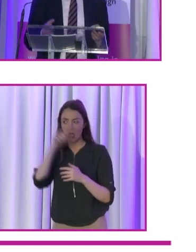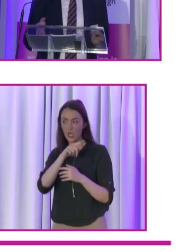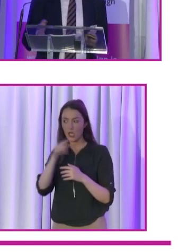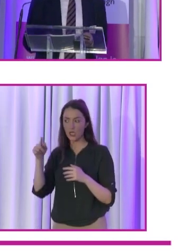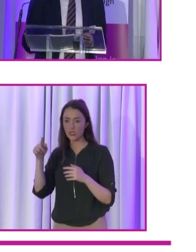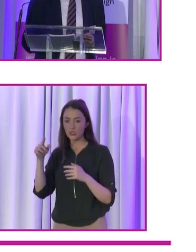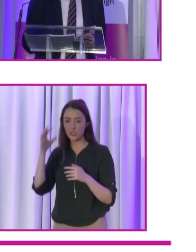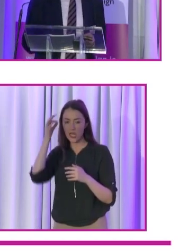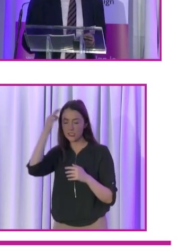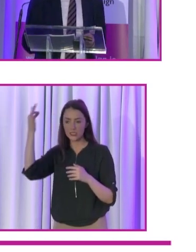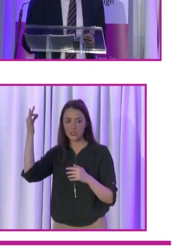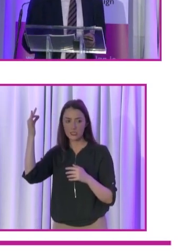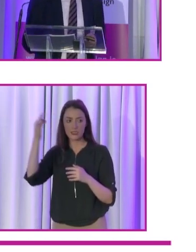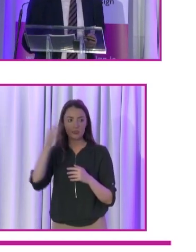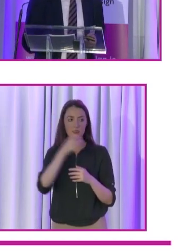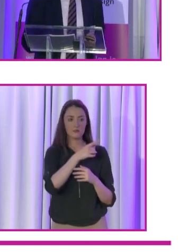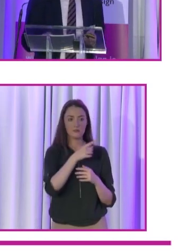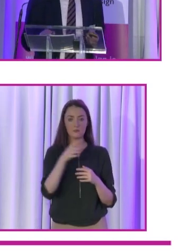Any guess?